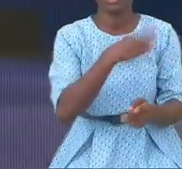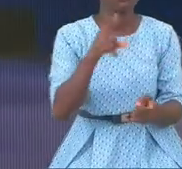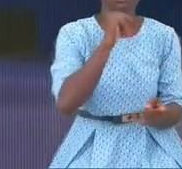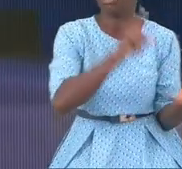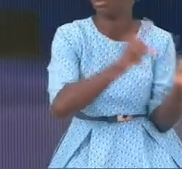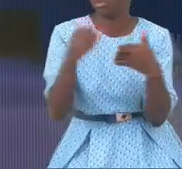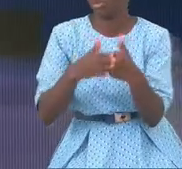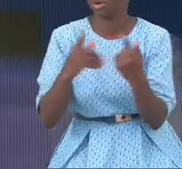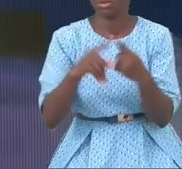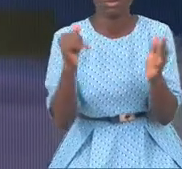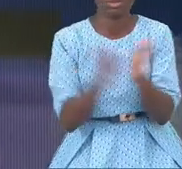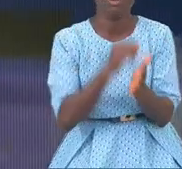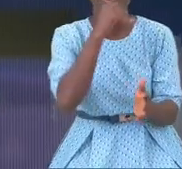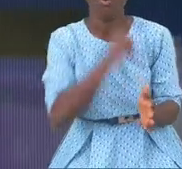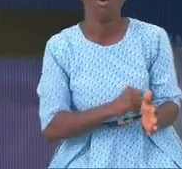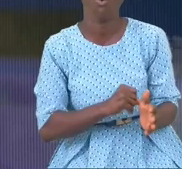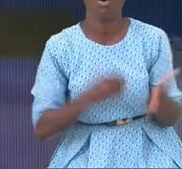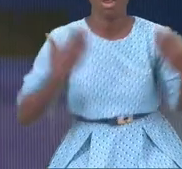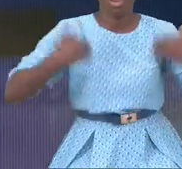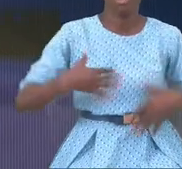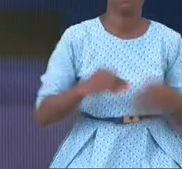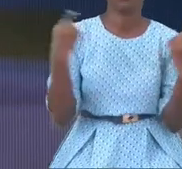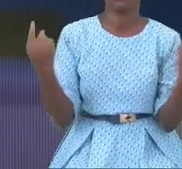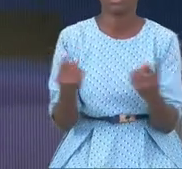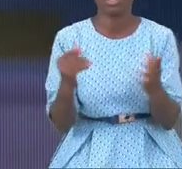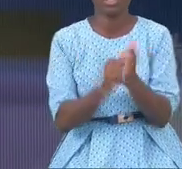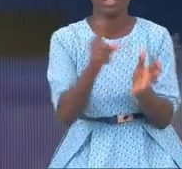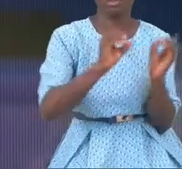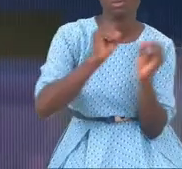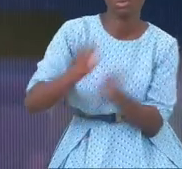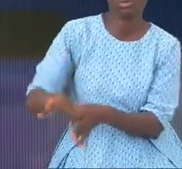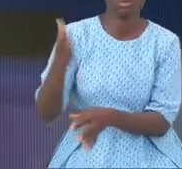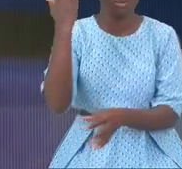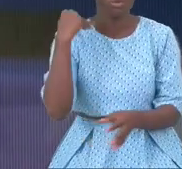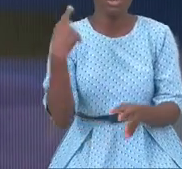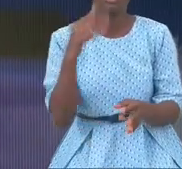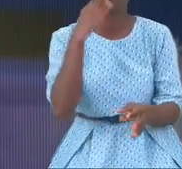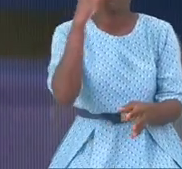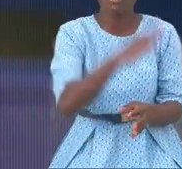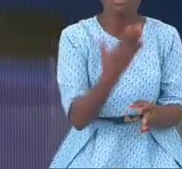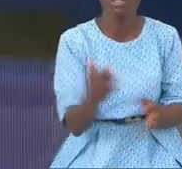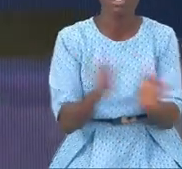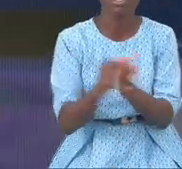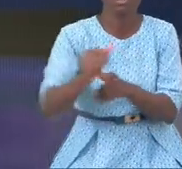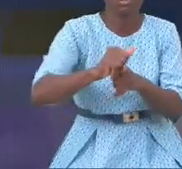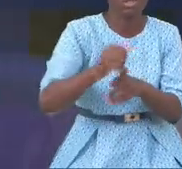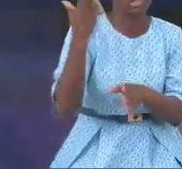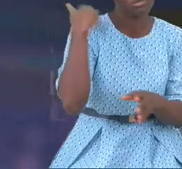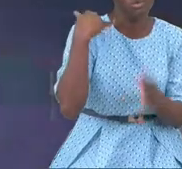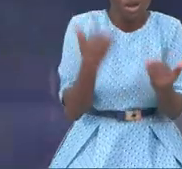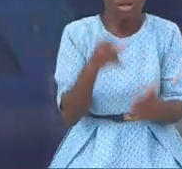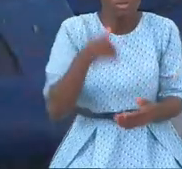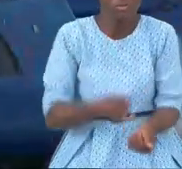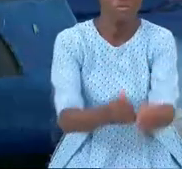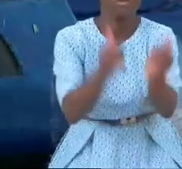follow Jesus in the way. Which way? The way, you know, the way that Jesus goes, in the